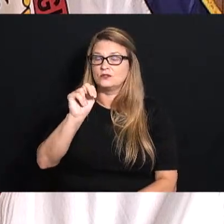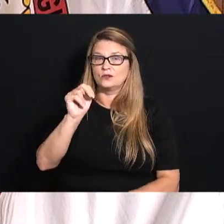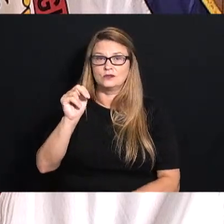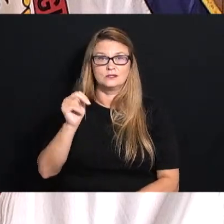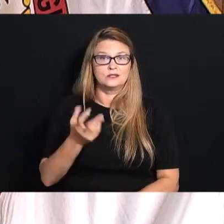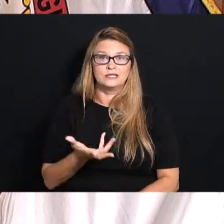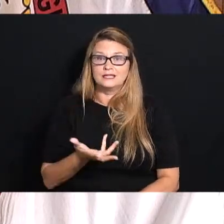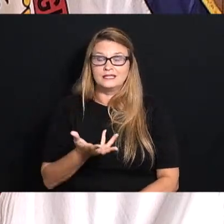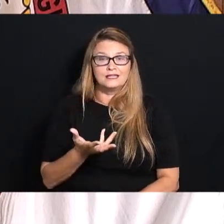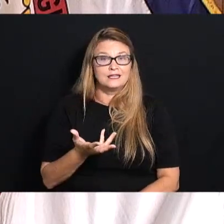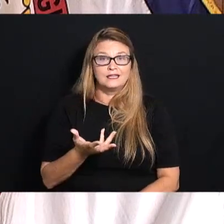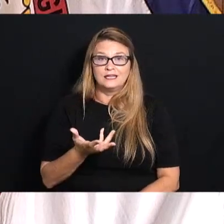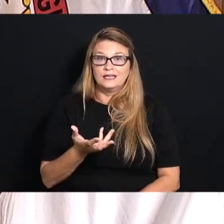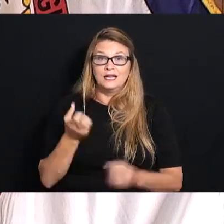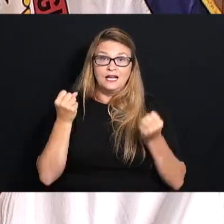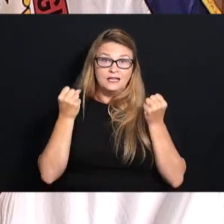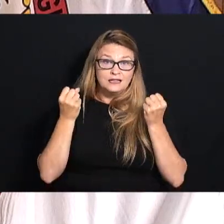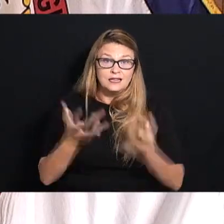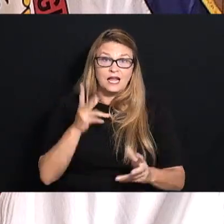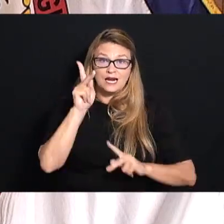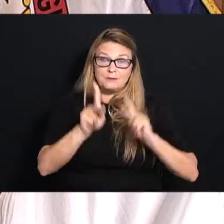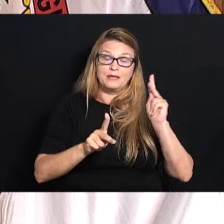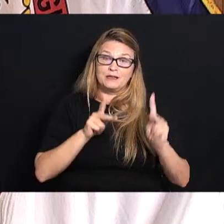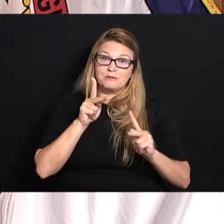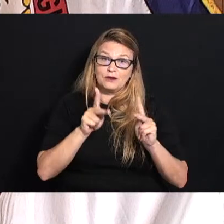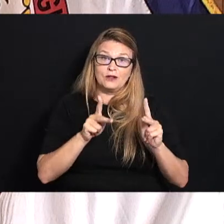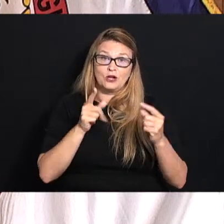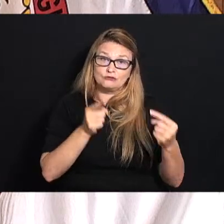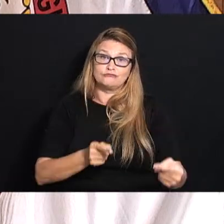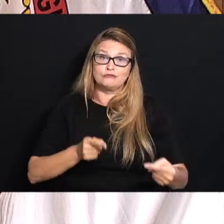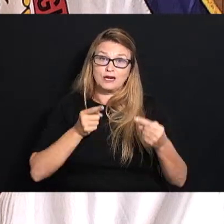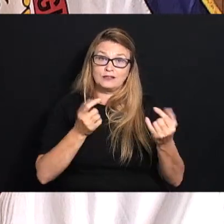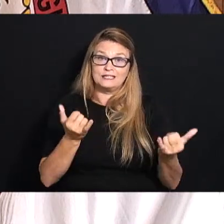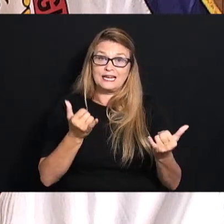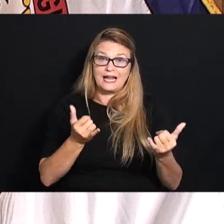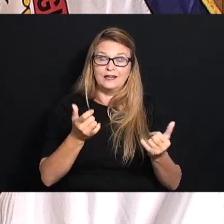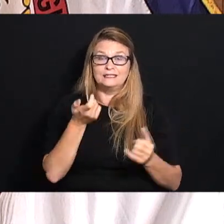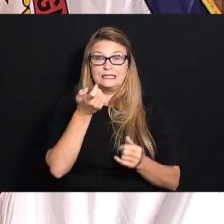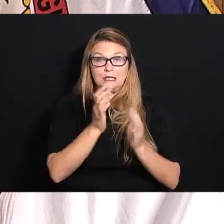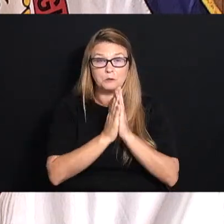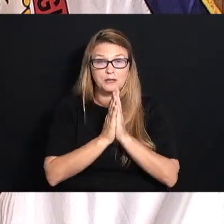be. You know, a lot of people that are really hurting. Take